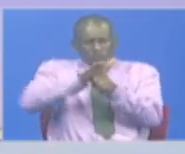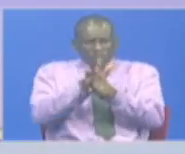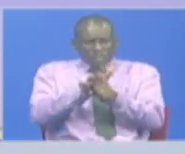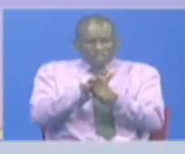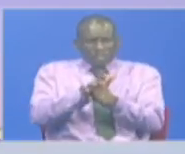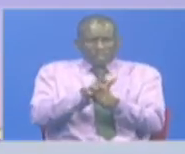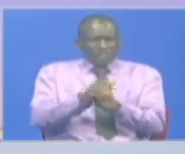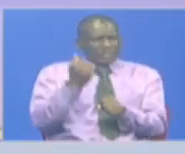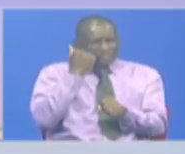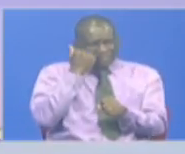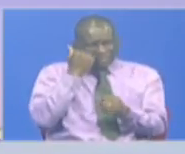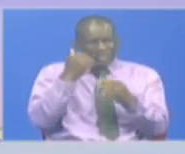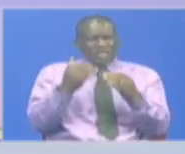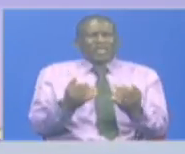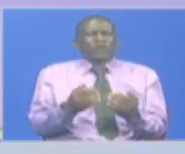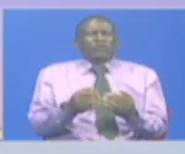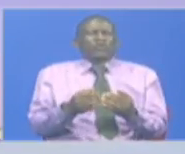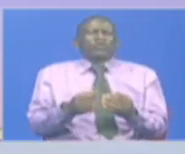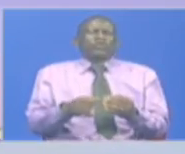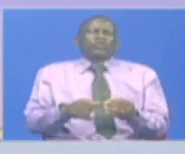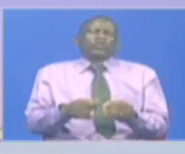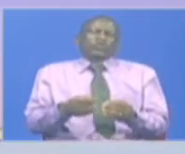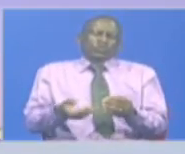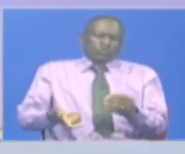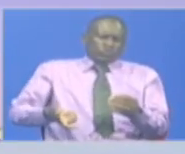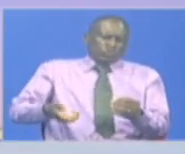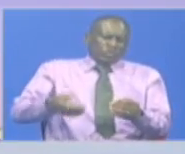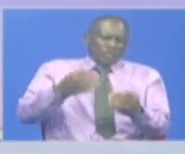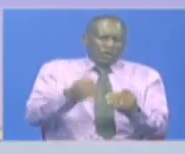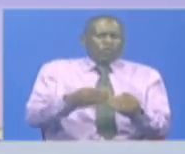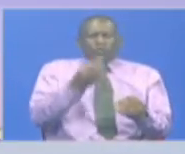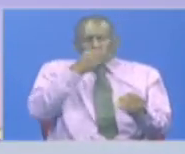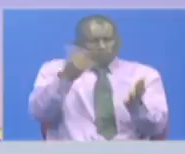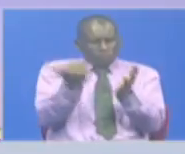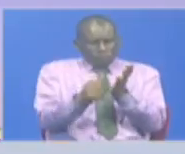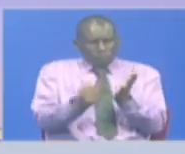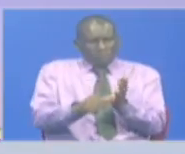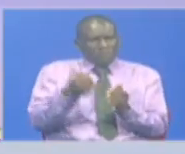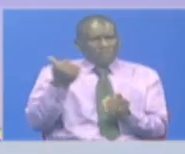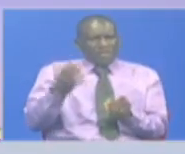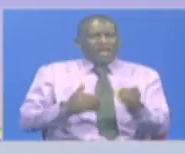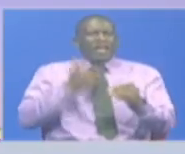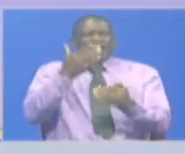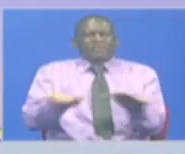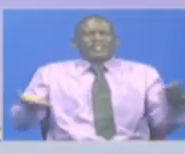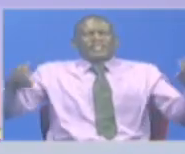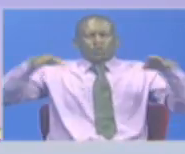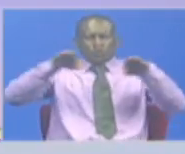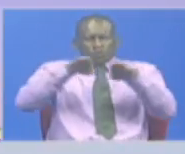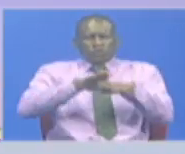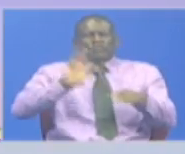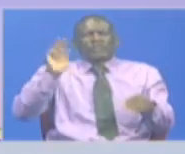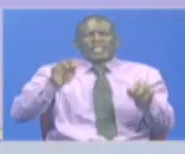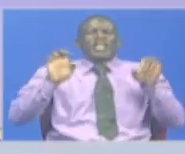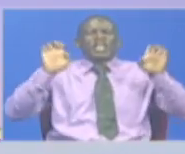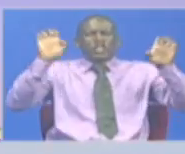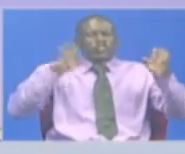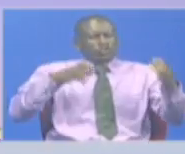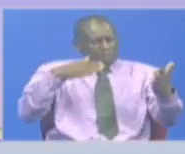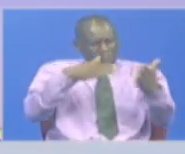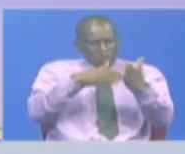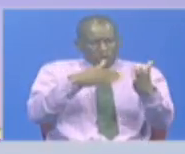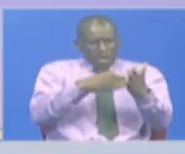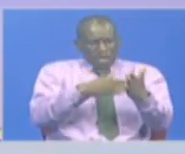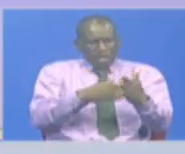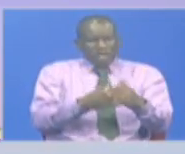pandemic. And to compound their problems, a biting food shortage is looming following the closure of the Kenya-Ethiopia border and